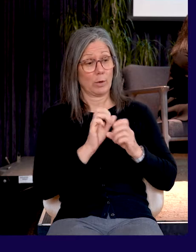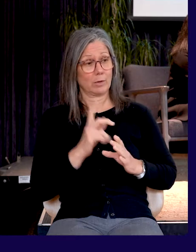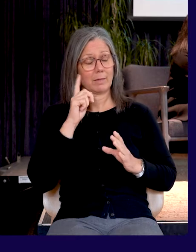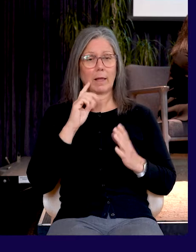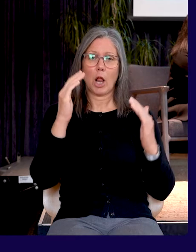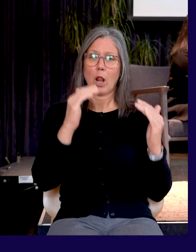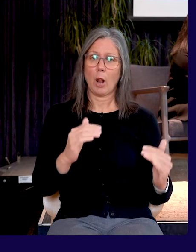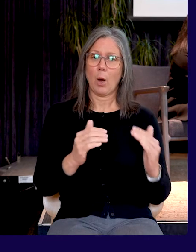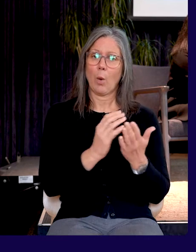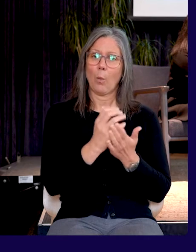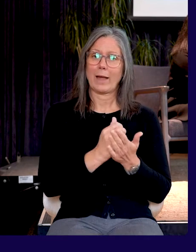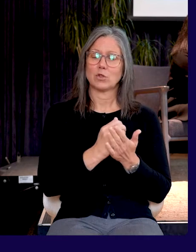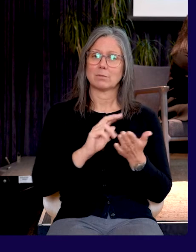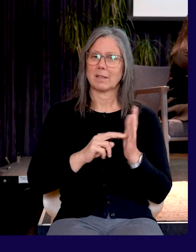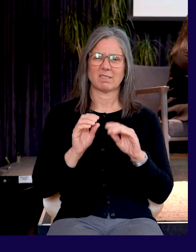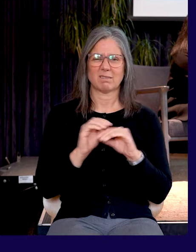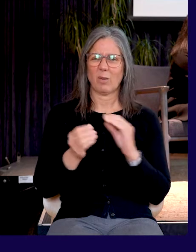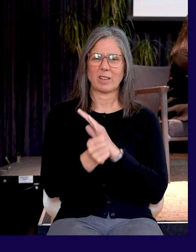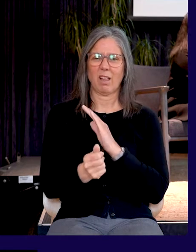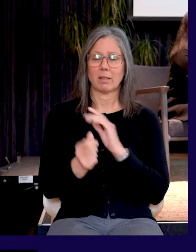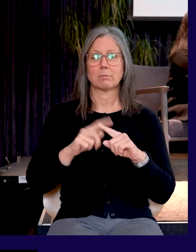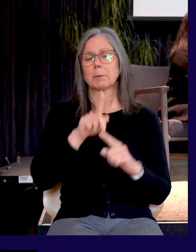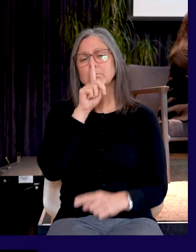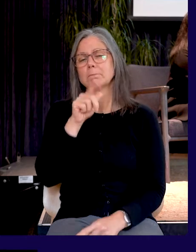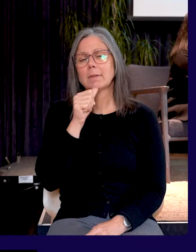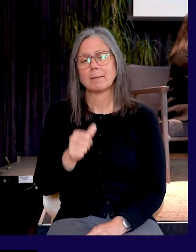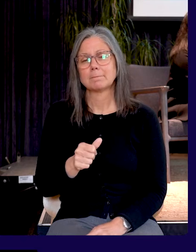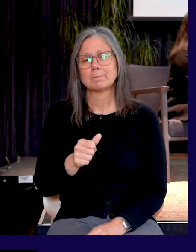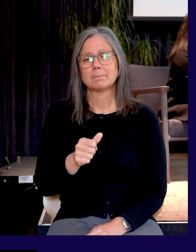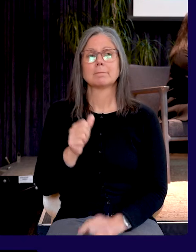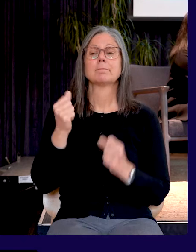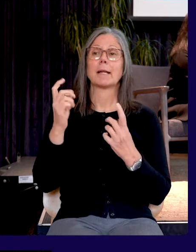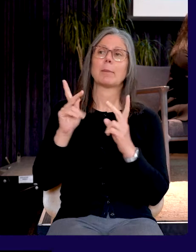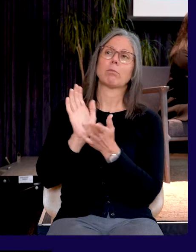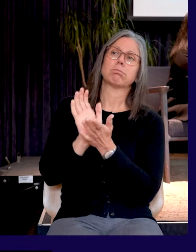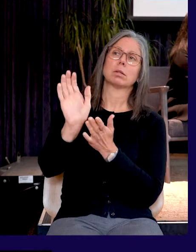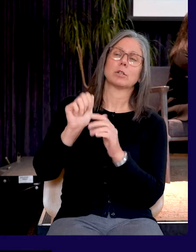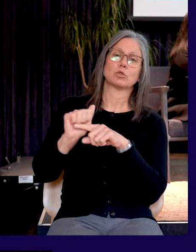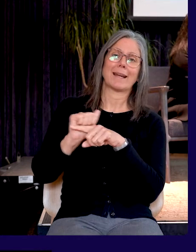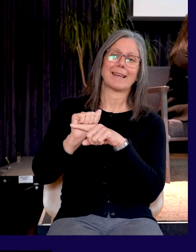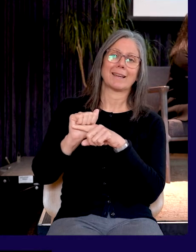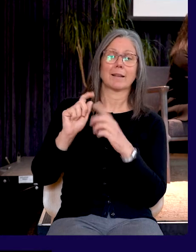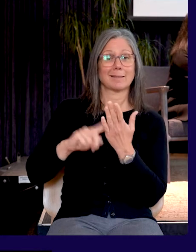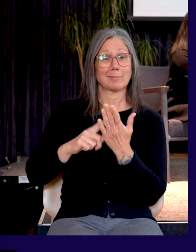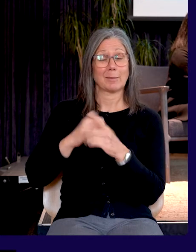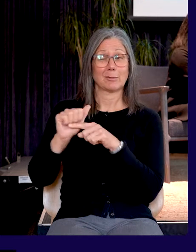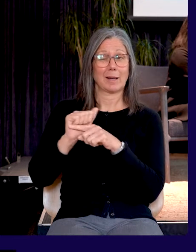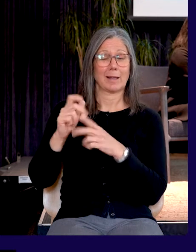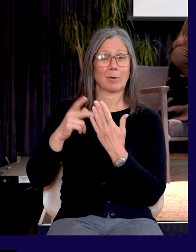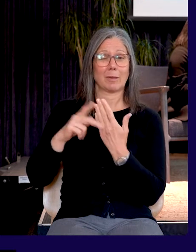low wage means no skill, and that's not the case. And so we're pushing a lot of people into training, which makes sometimes training programs